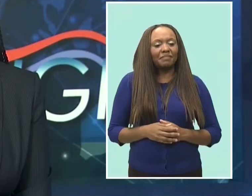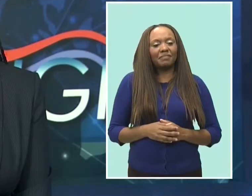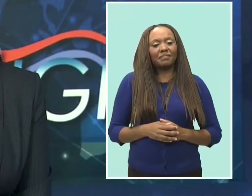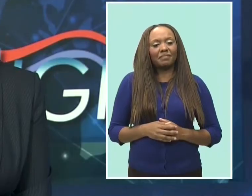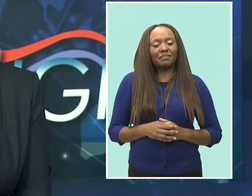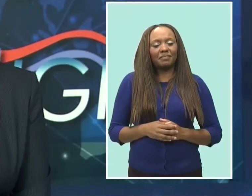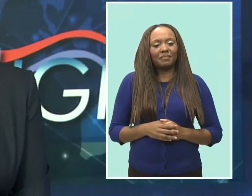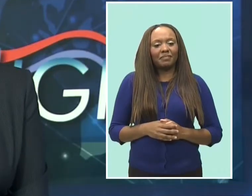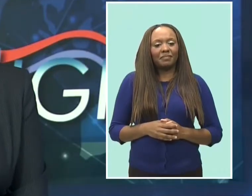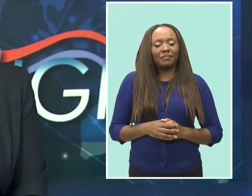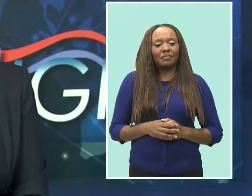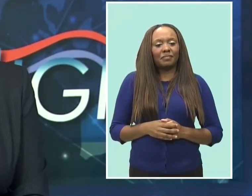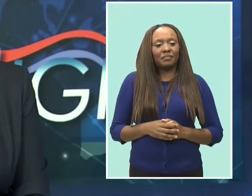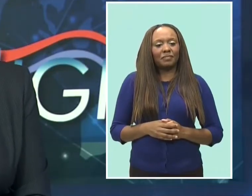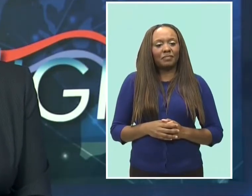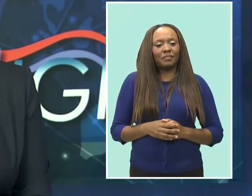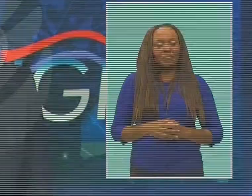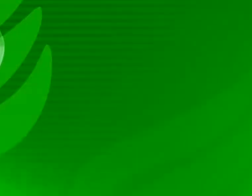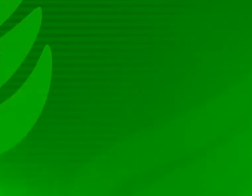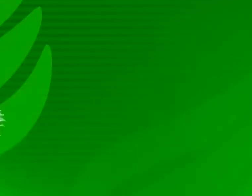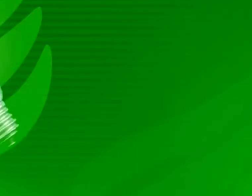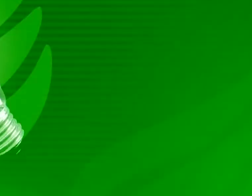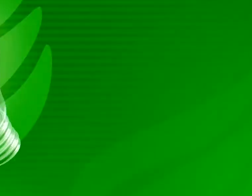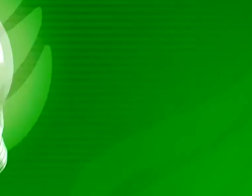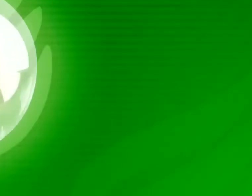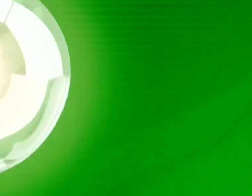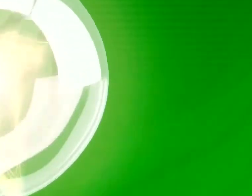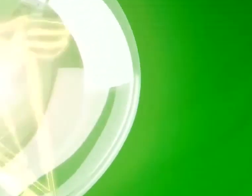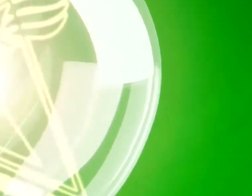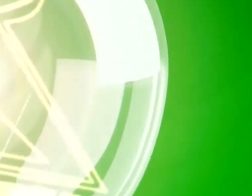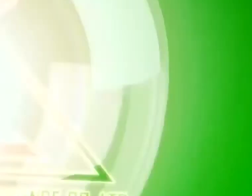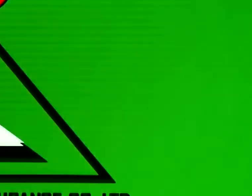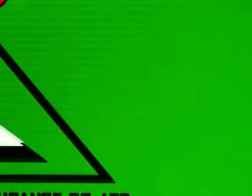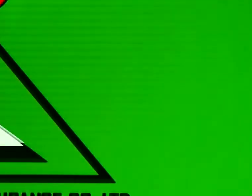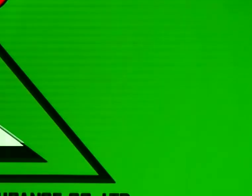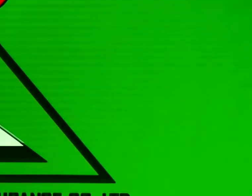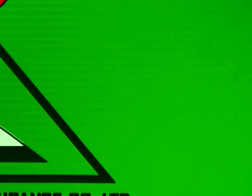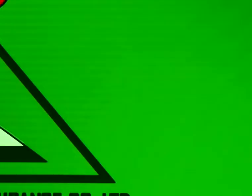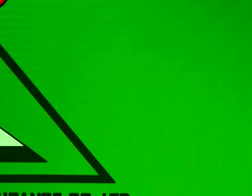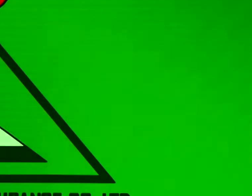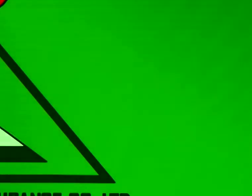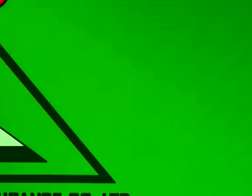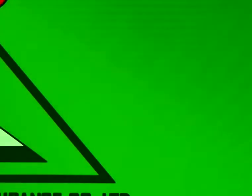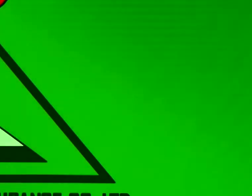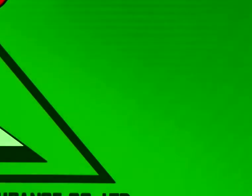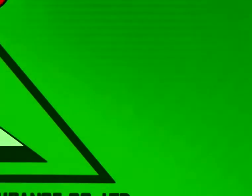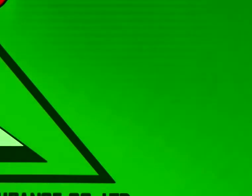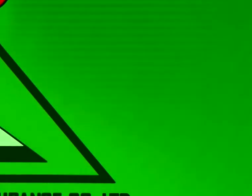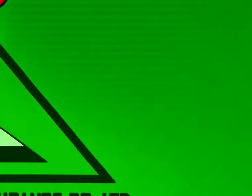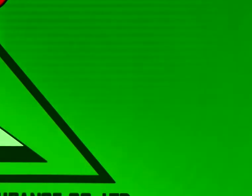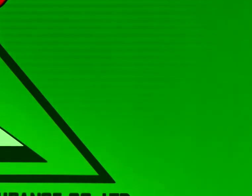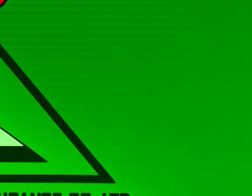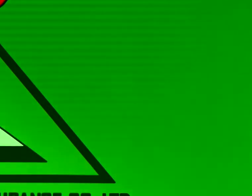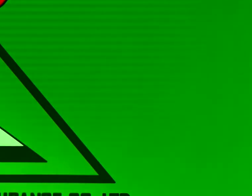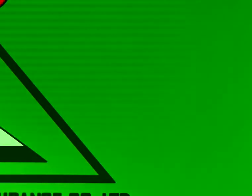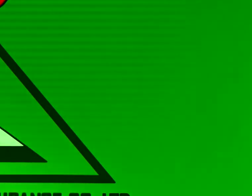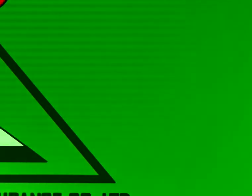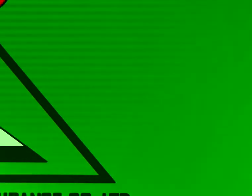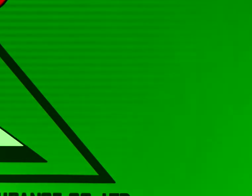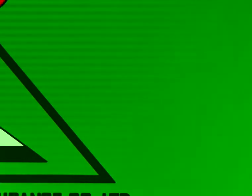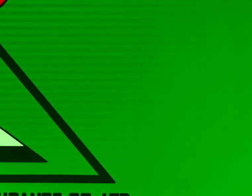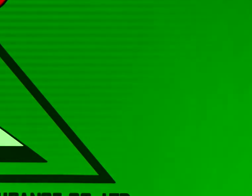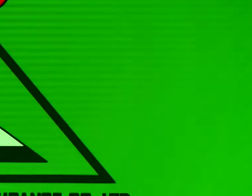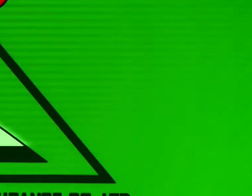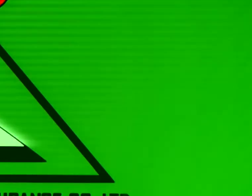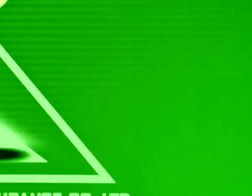Cooperators General Insurance. This tip of the day is brought to you by Cooperators General Insurance Company Limited. Insurance